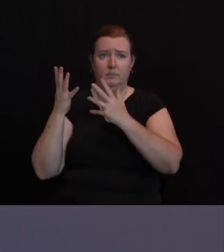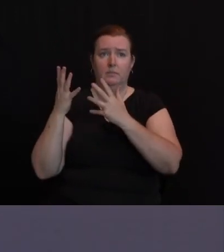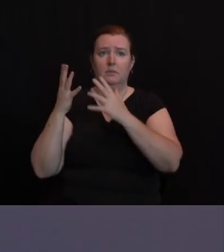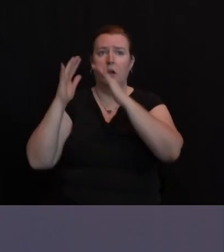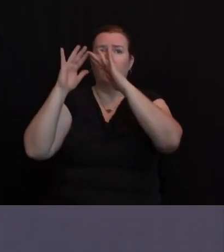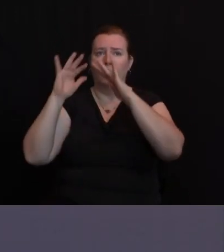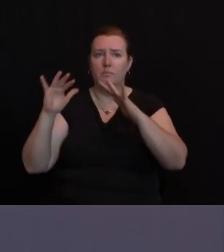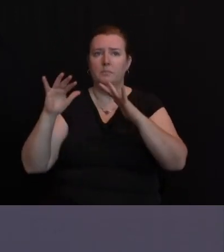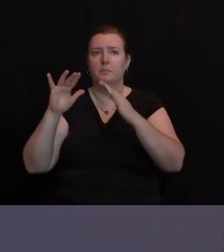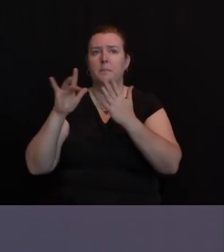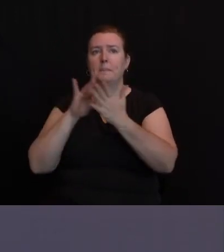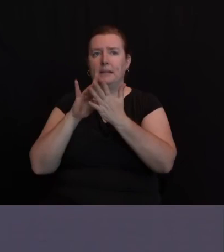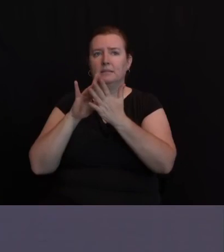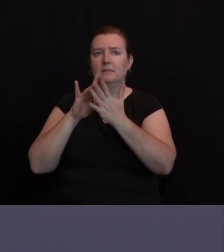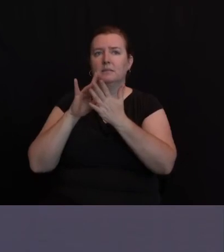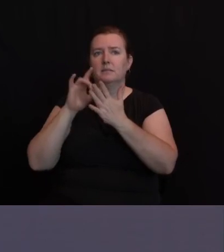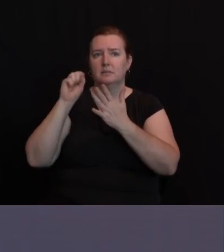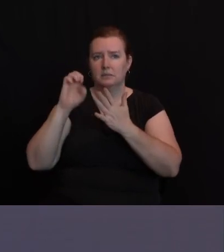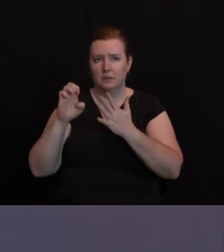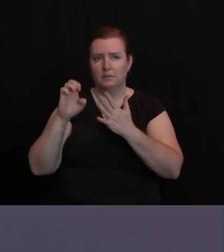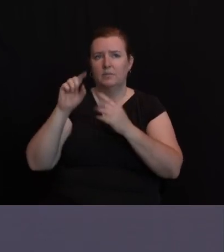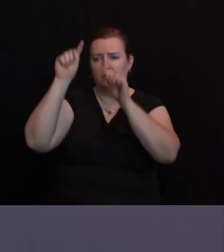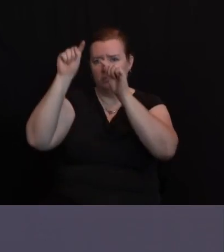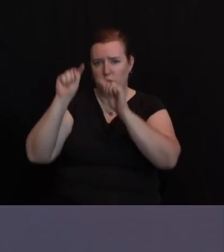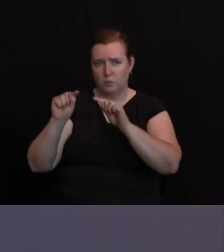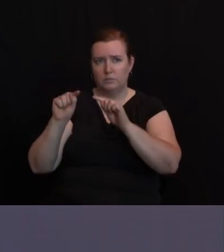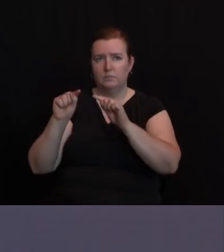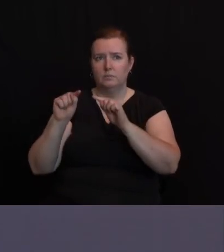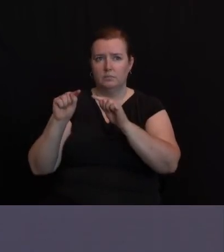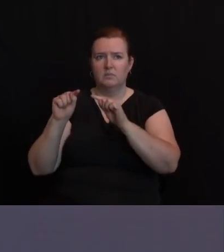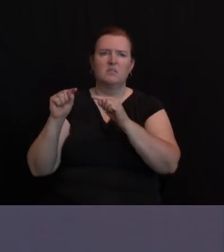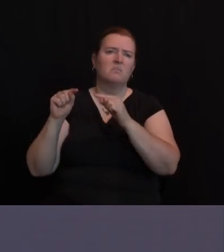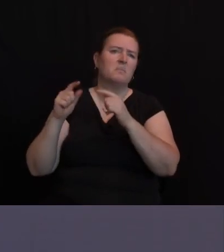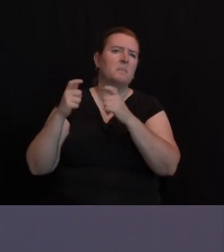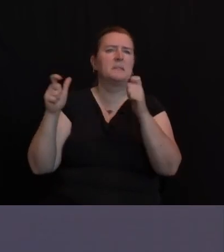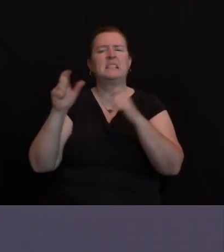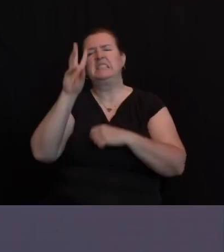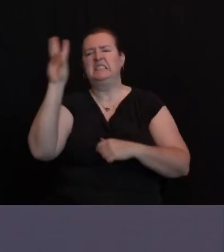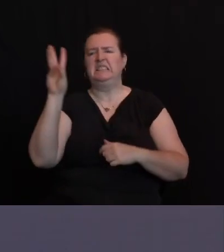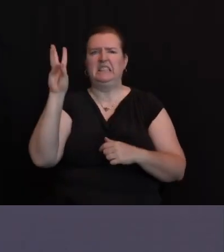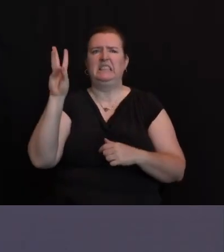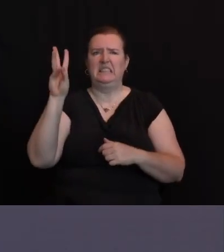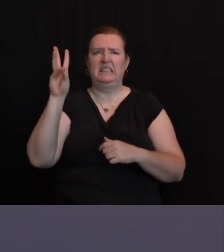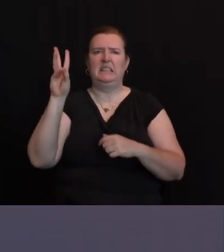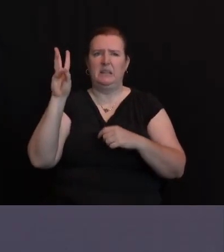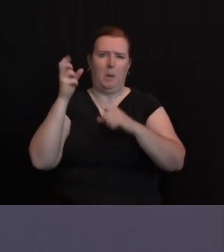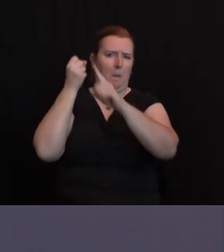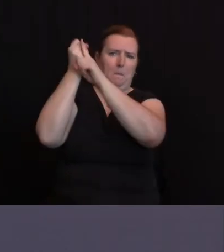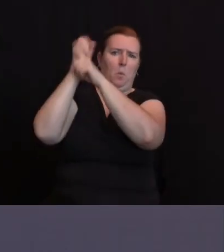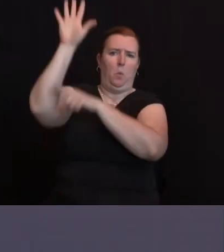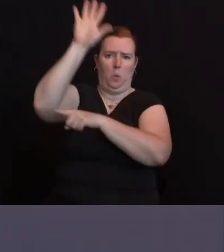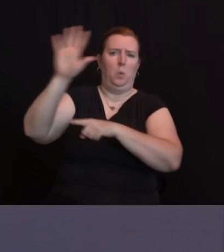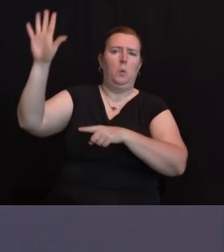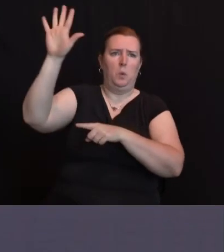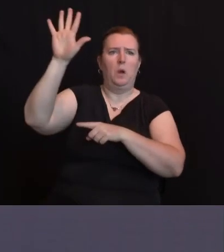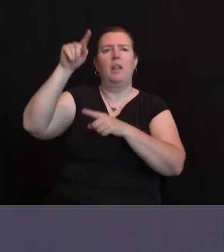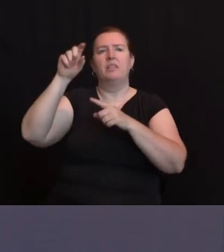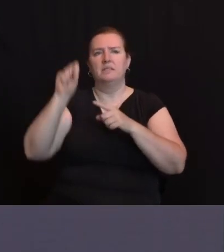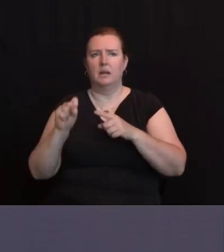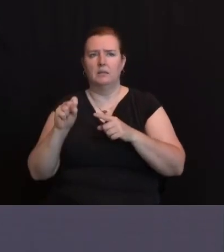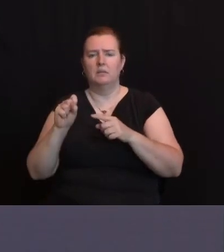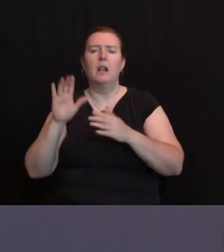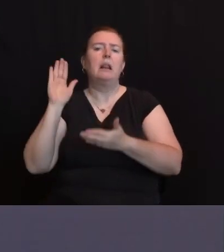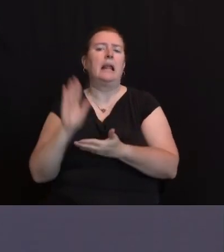Middlesex and Union, and we've talked about those as the big six. But the South, which has fewer people but